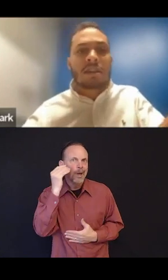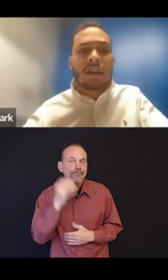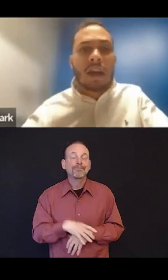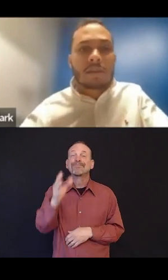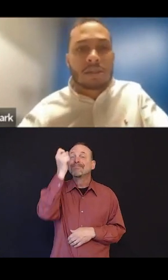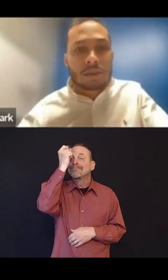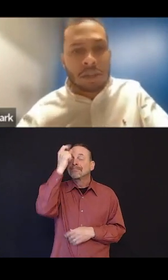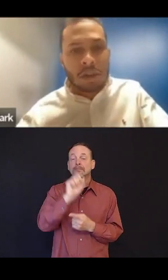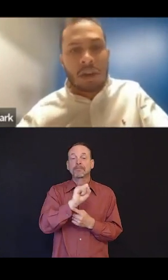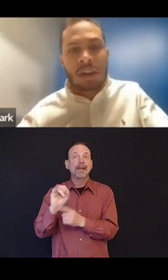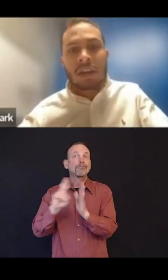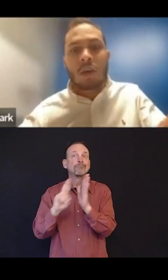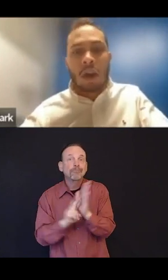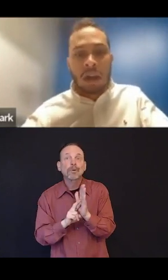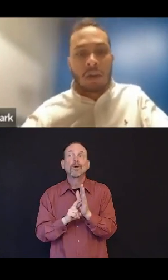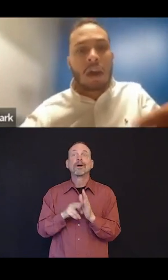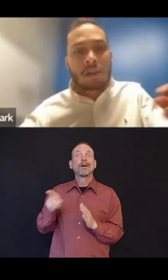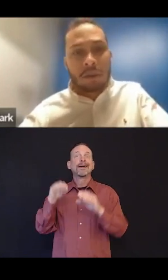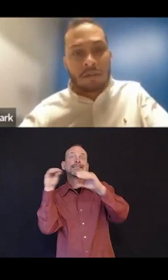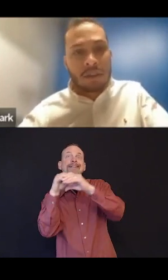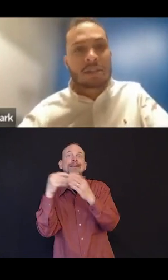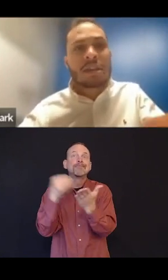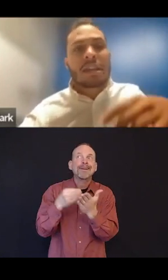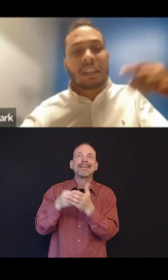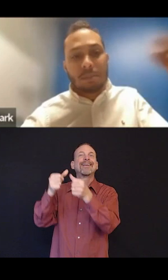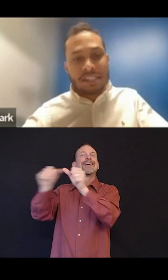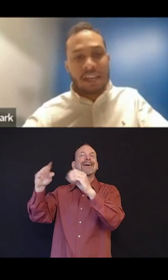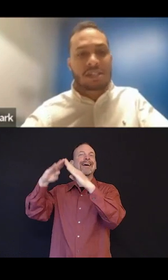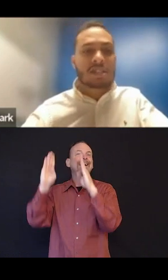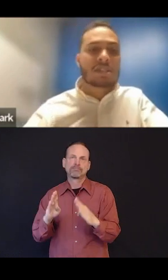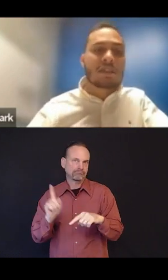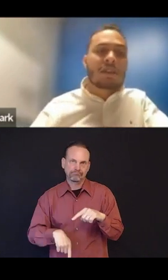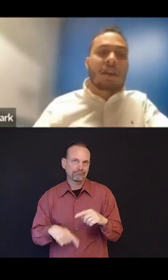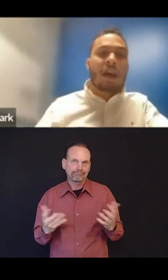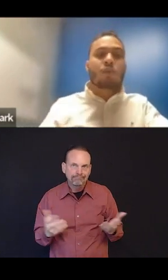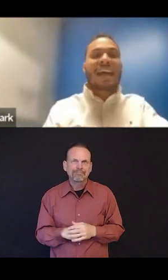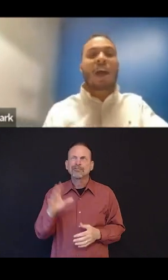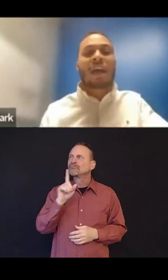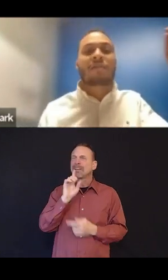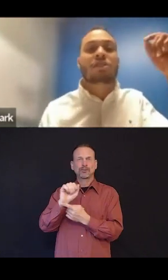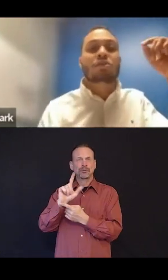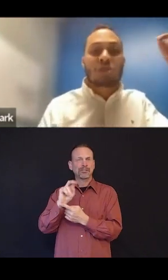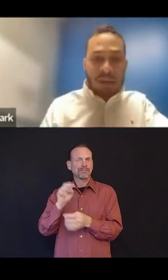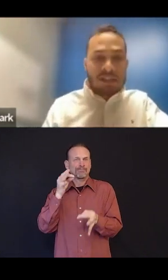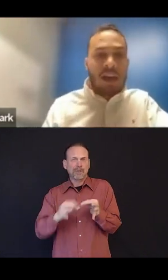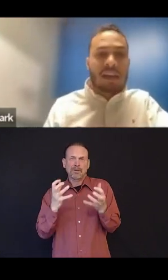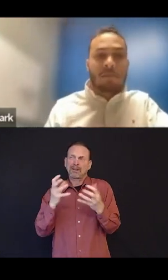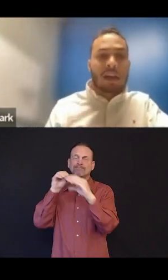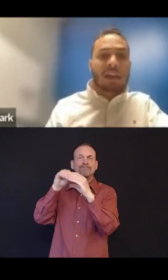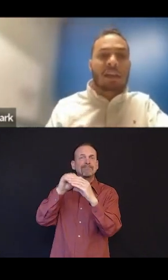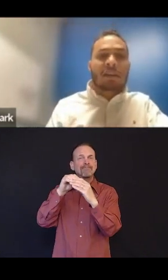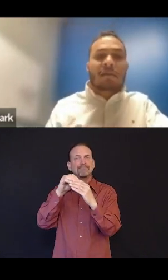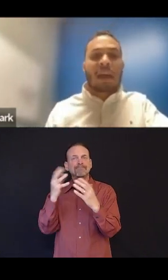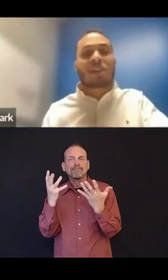Medicaid, Social Security, or HUD, or other benefit limitations, without having to spend down